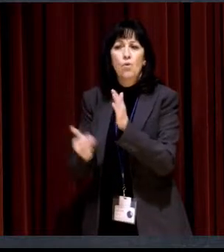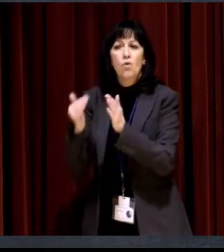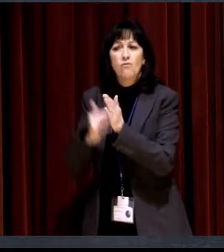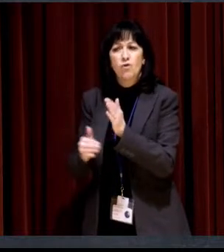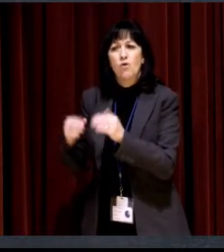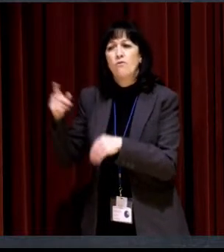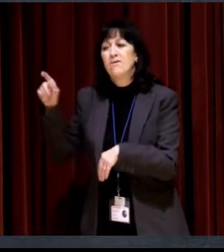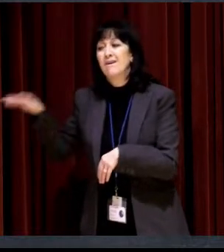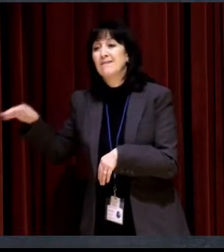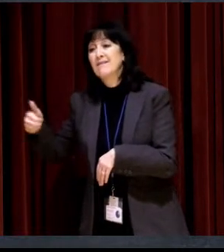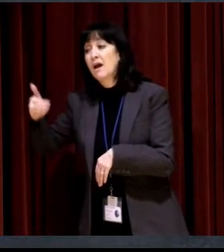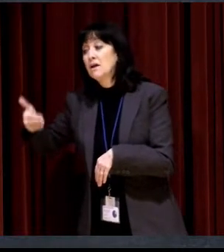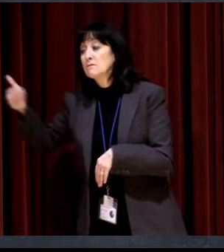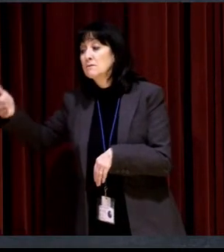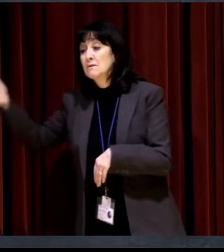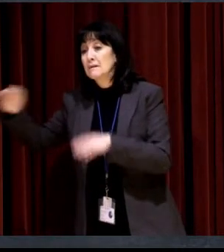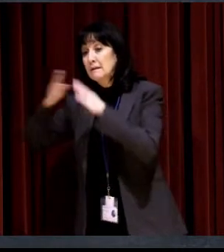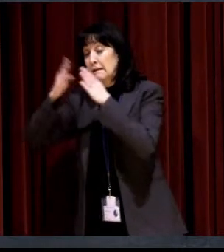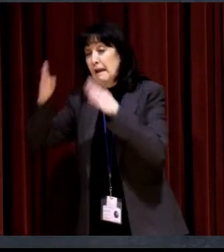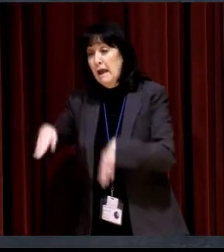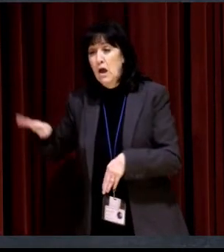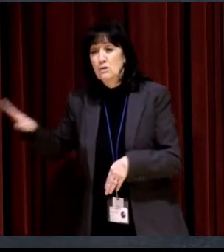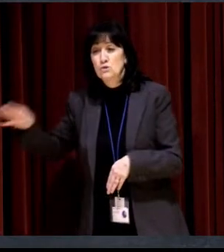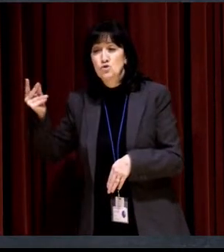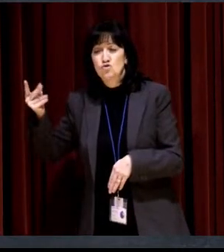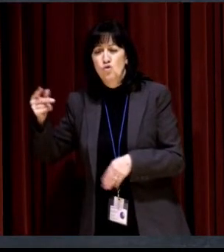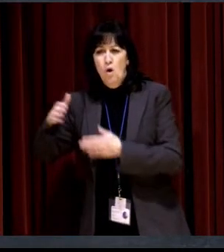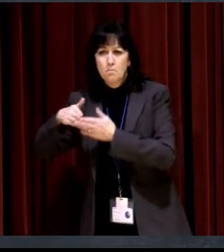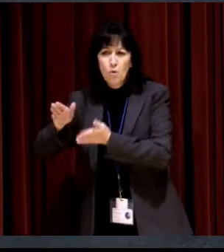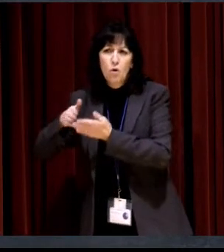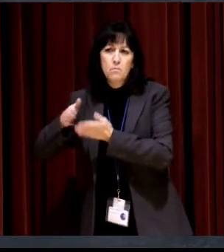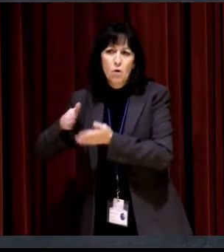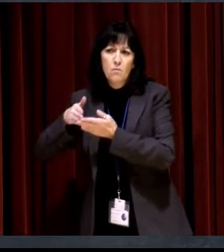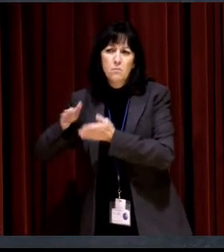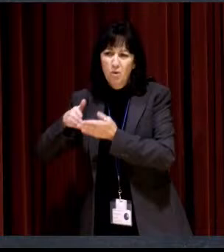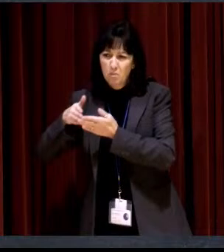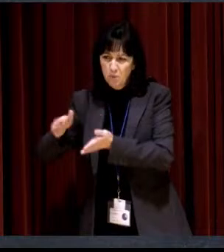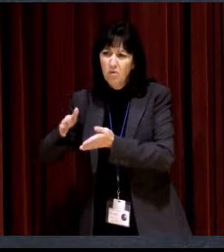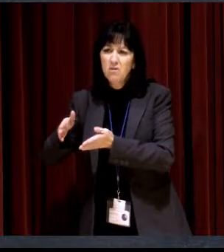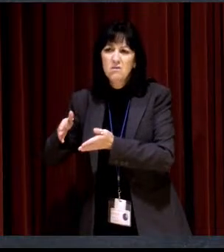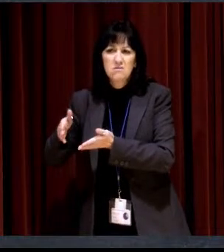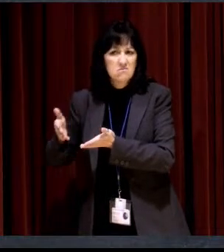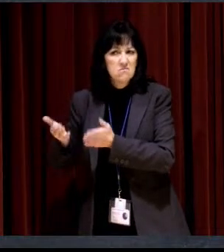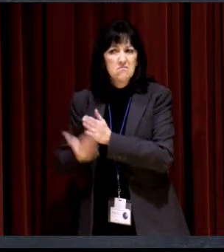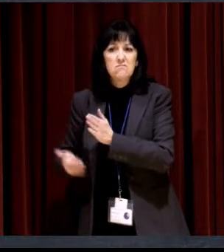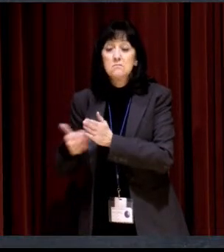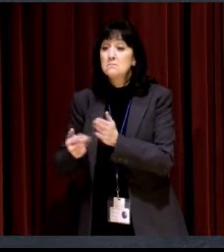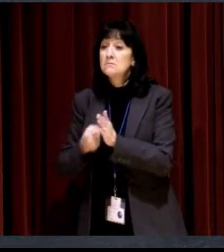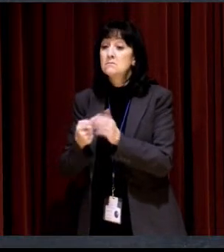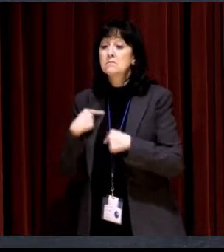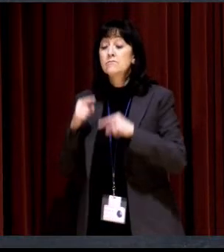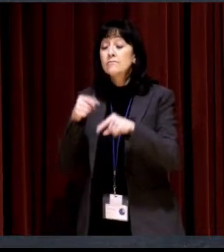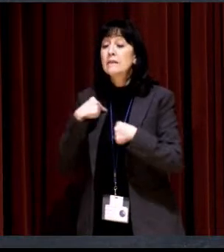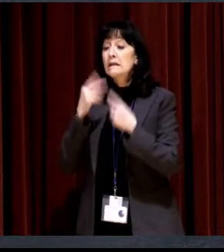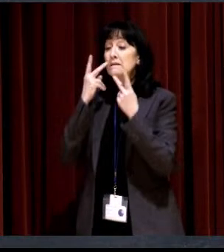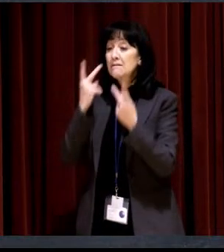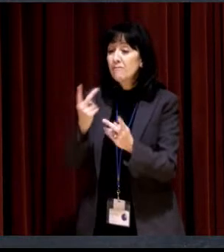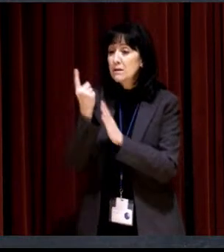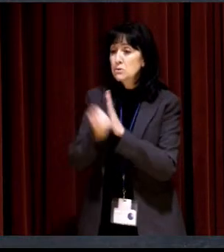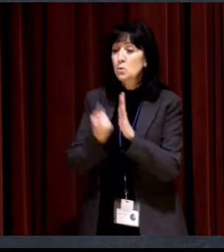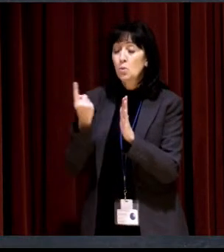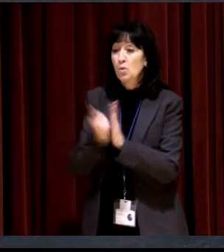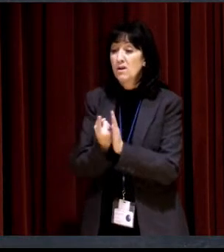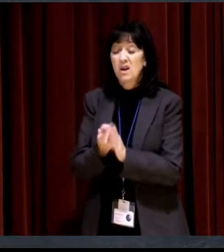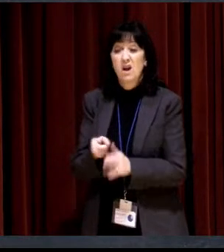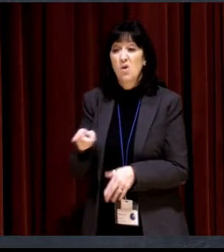Street. Constantly, I'd be there for, an hour, and he'd spend 15